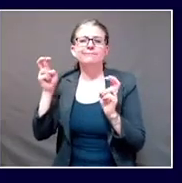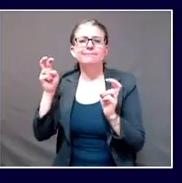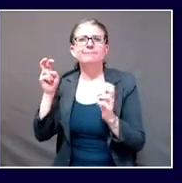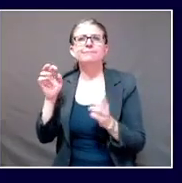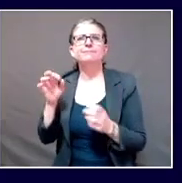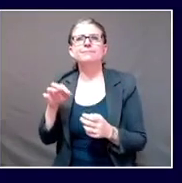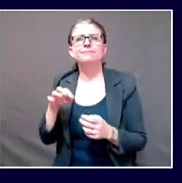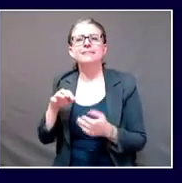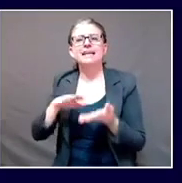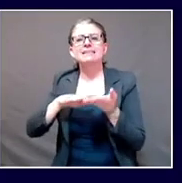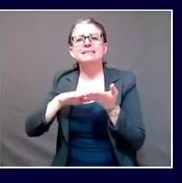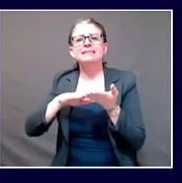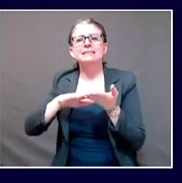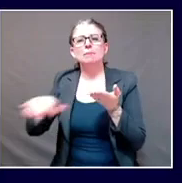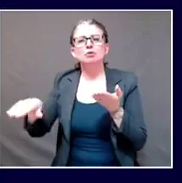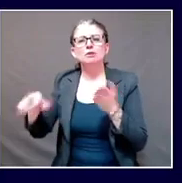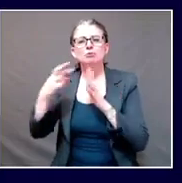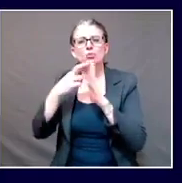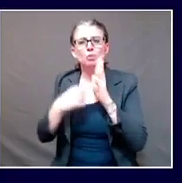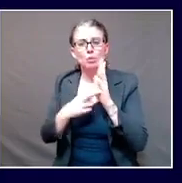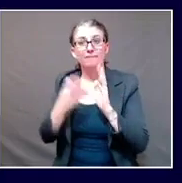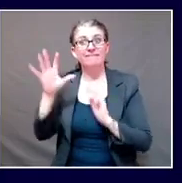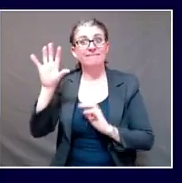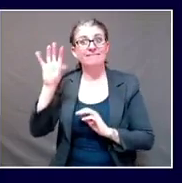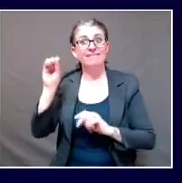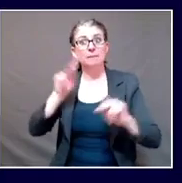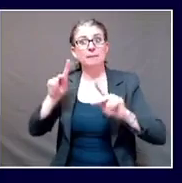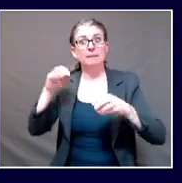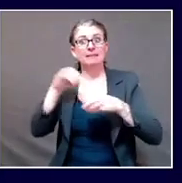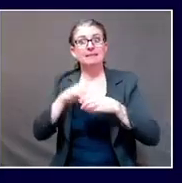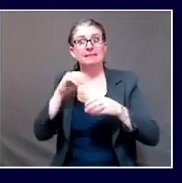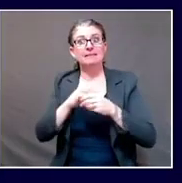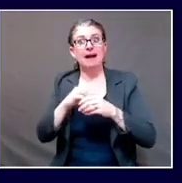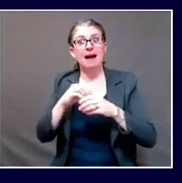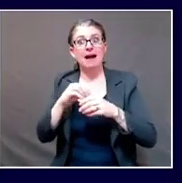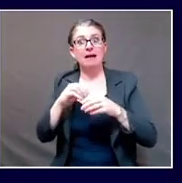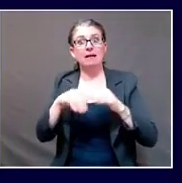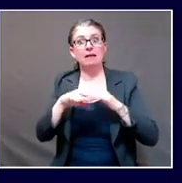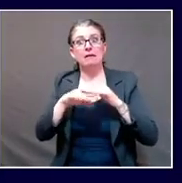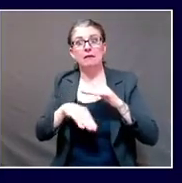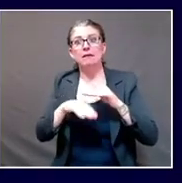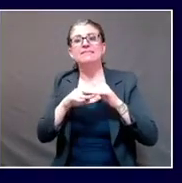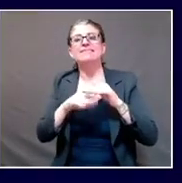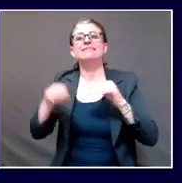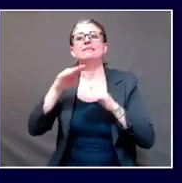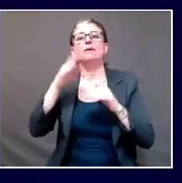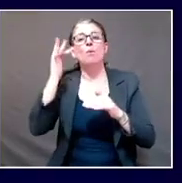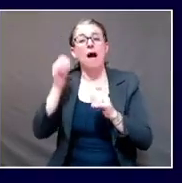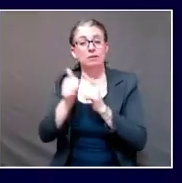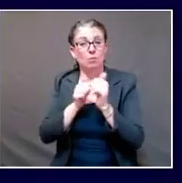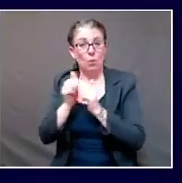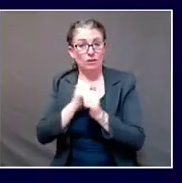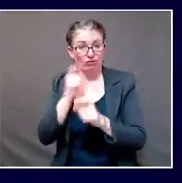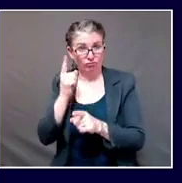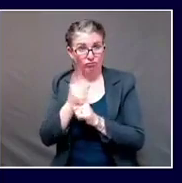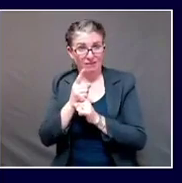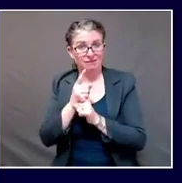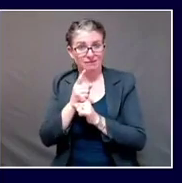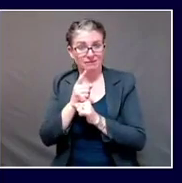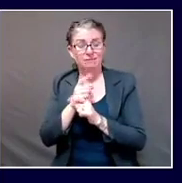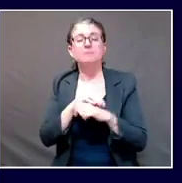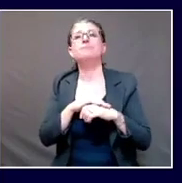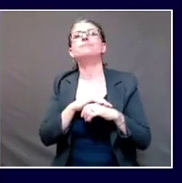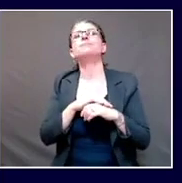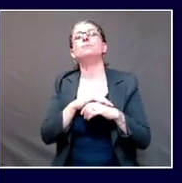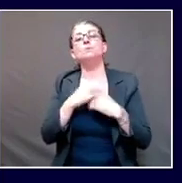Commissioner Lambert, if that was going to be granted, if they might be allowed to play a home game in an Alphonse Arena, for